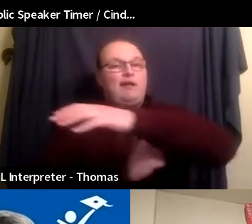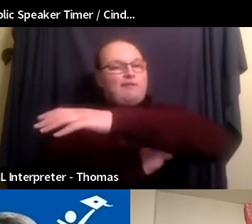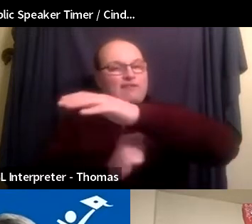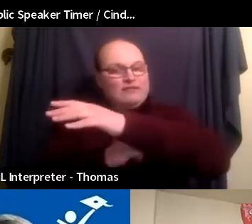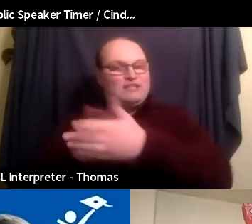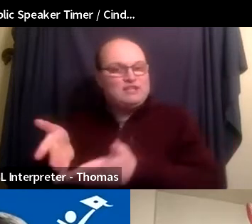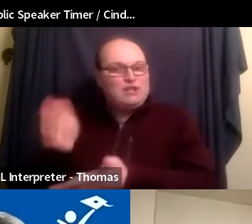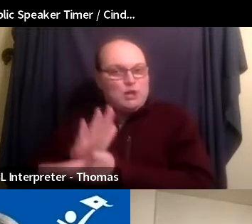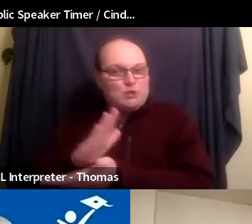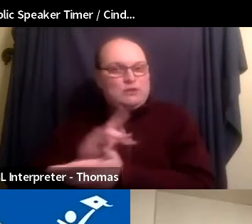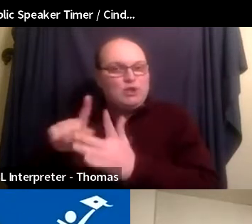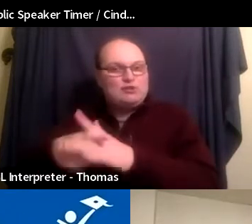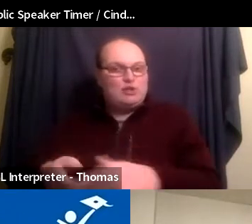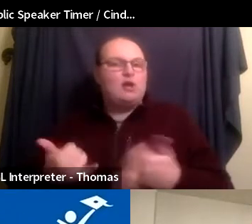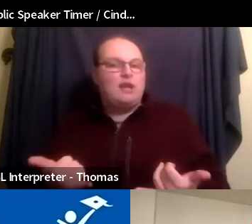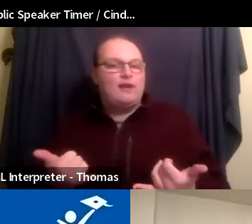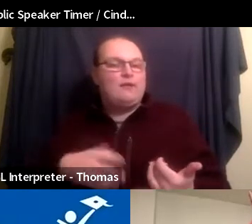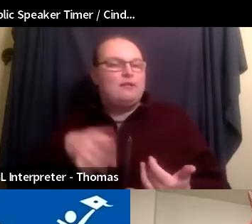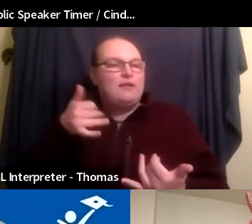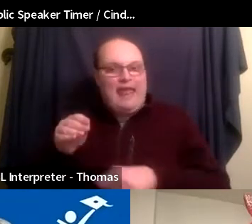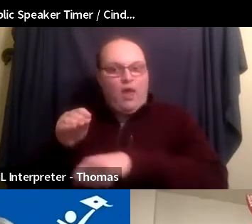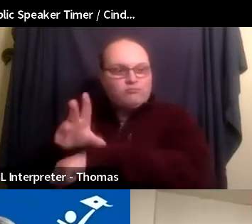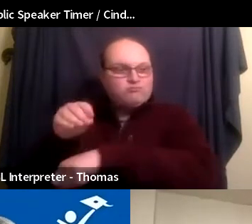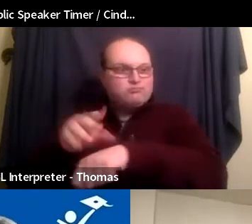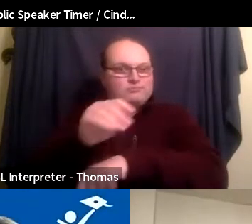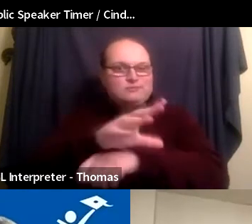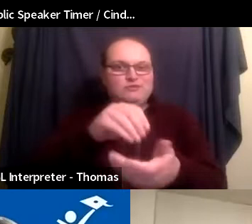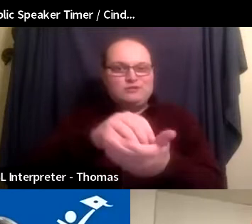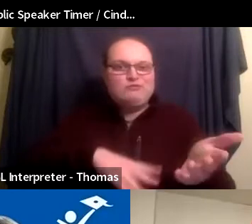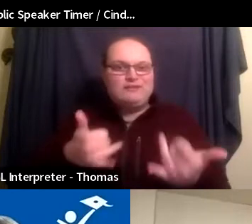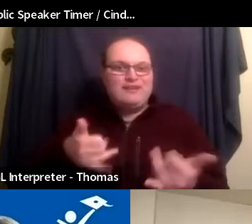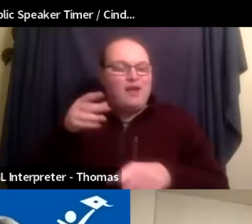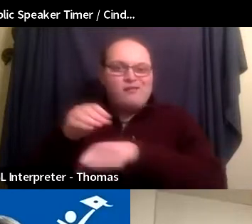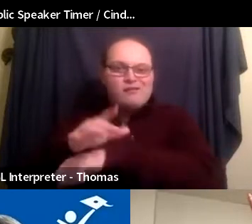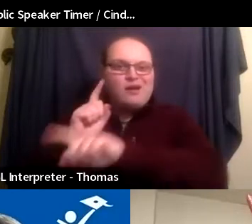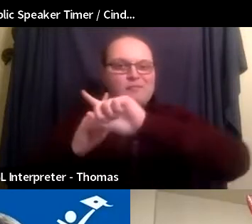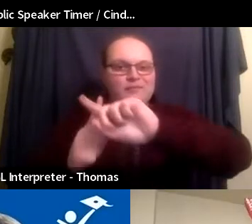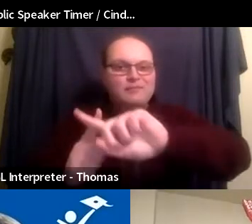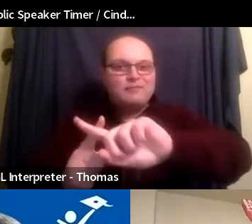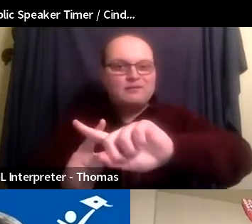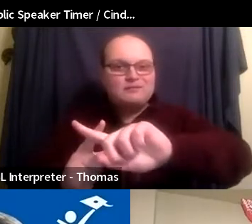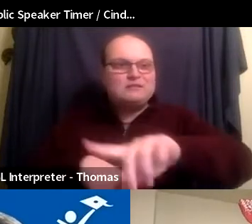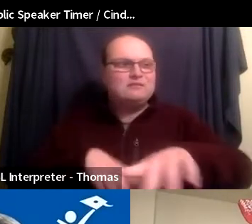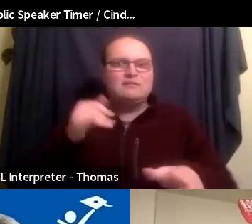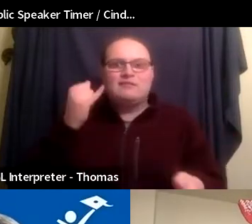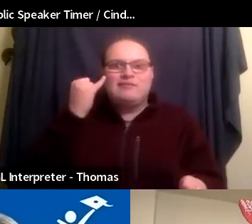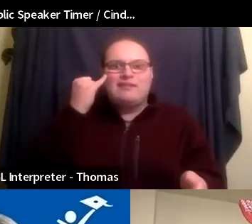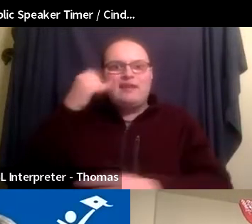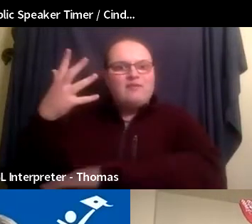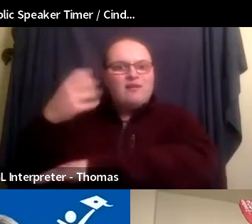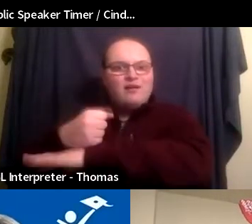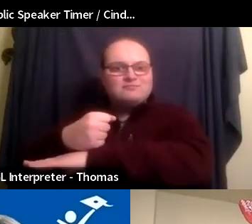kids starts off now. If we put them in a school that is overcrowded, 40 kids, that will be minimal